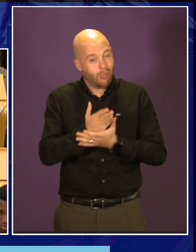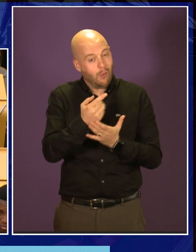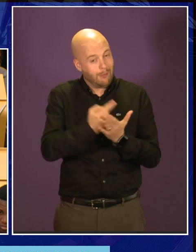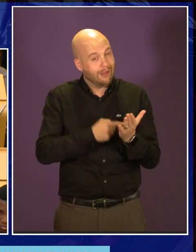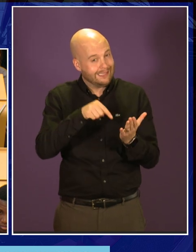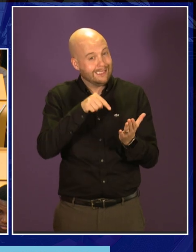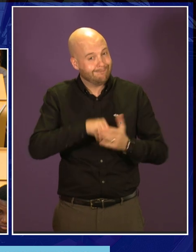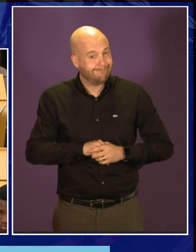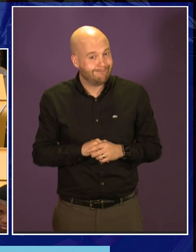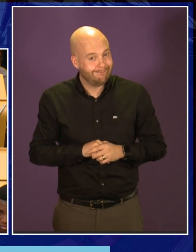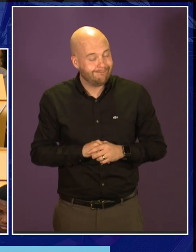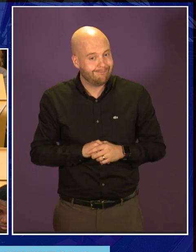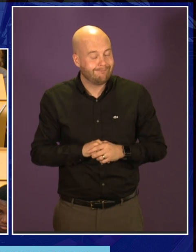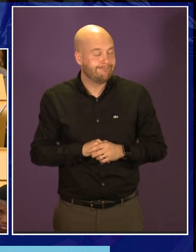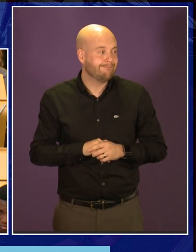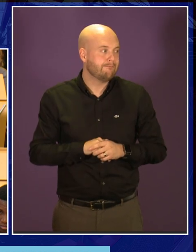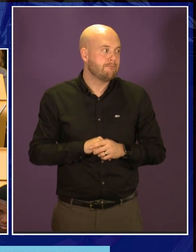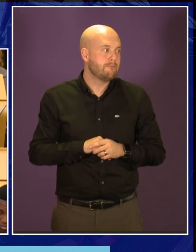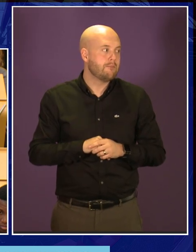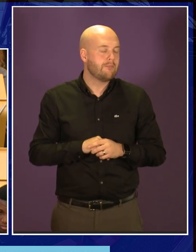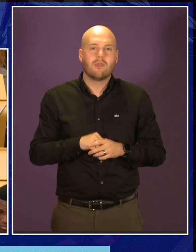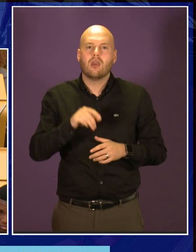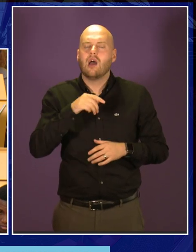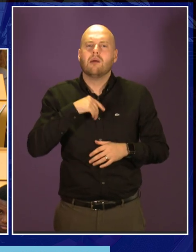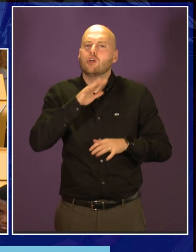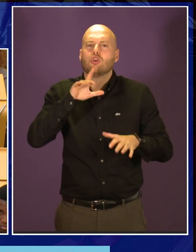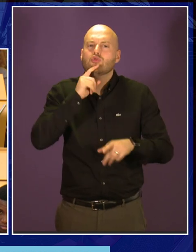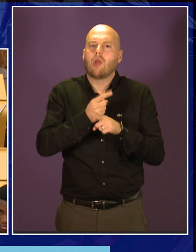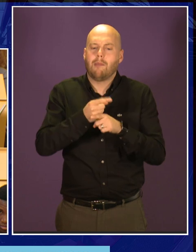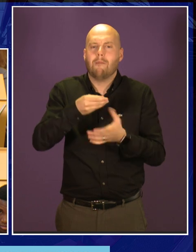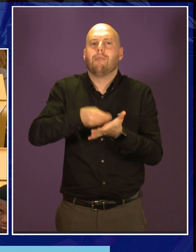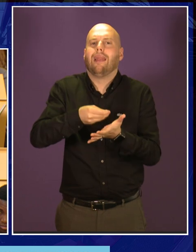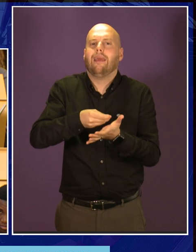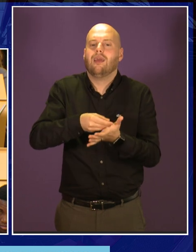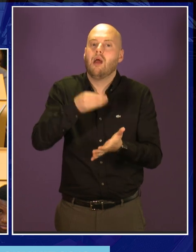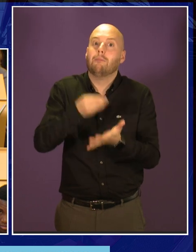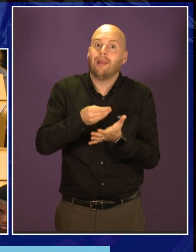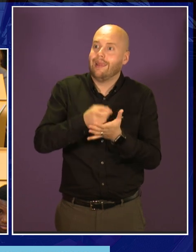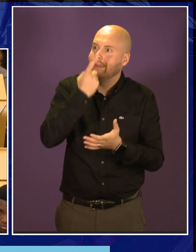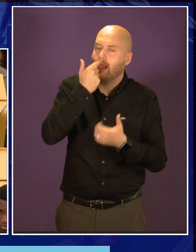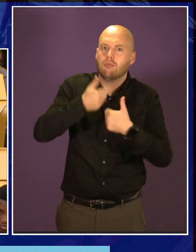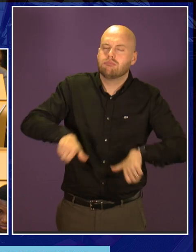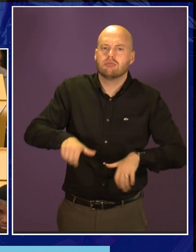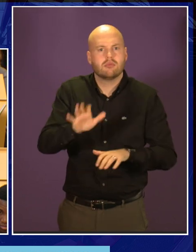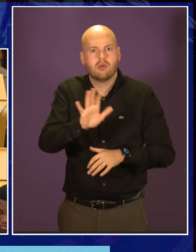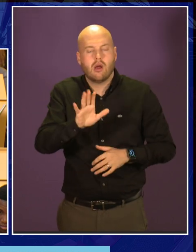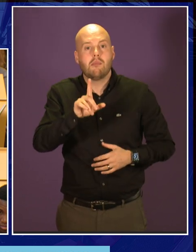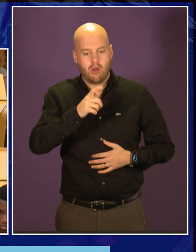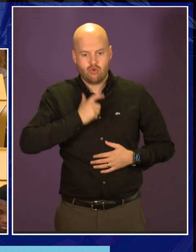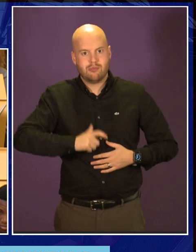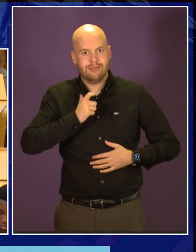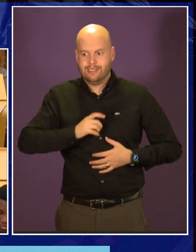is not the power that can compel it. It is not the money that can buy it, it's the human spirit. And once that spirit is in us, we should be able to